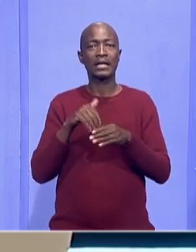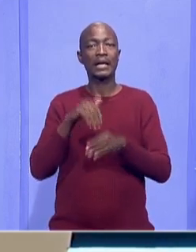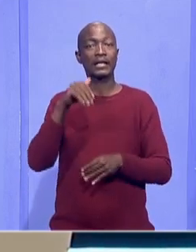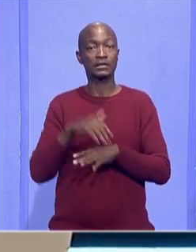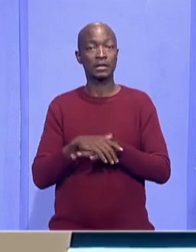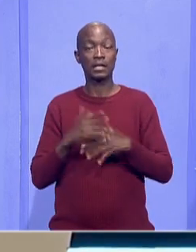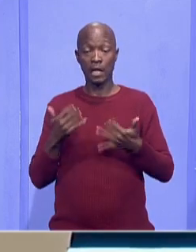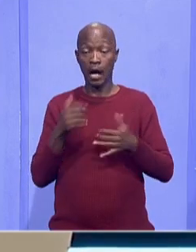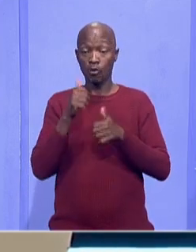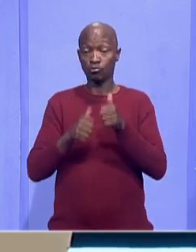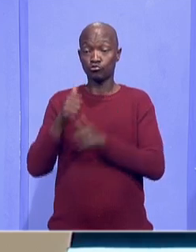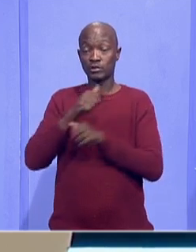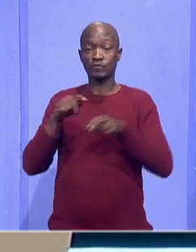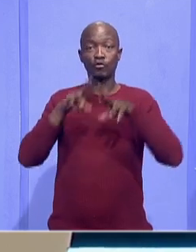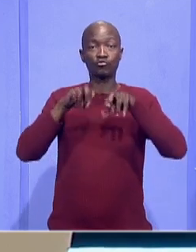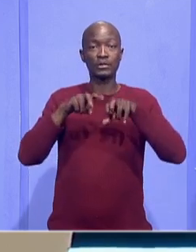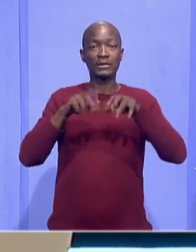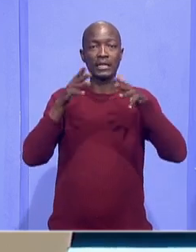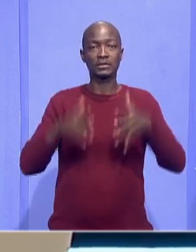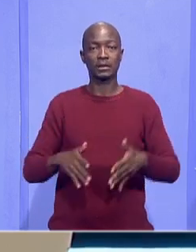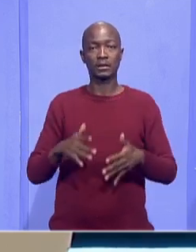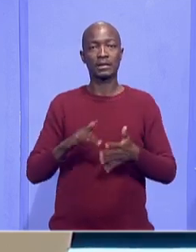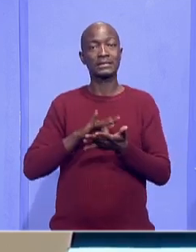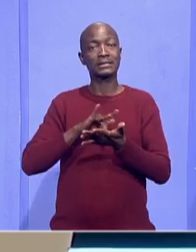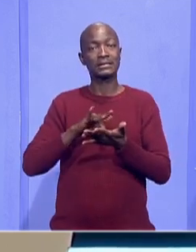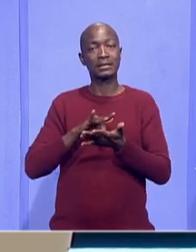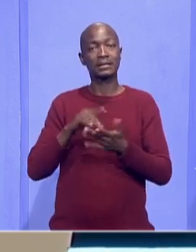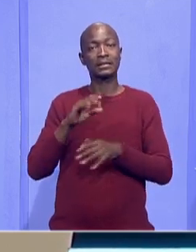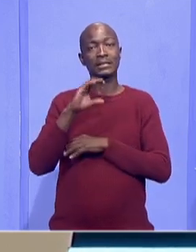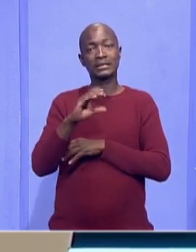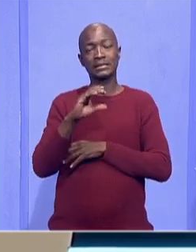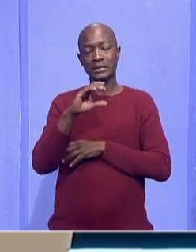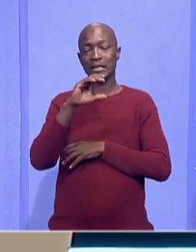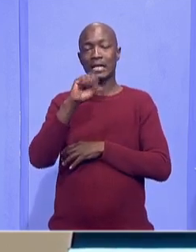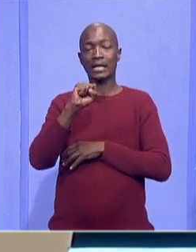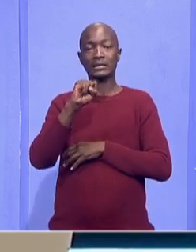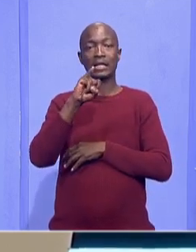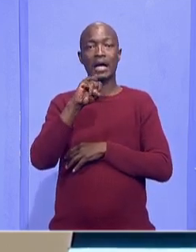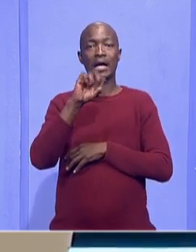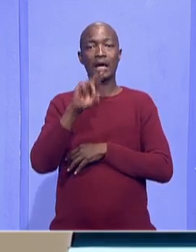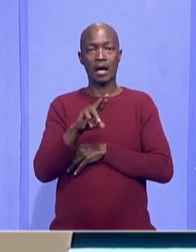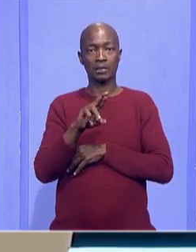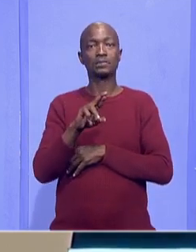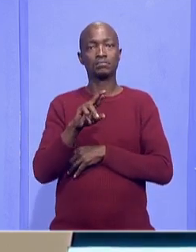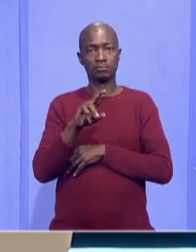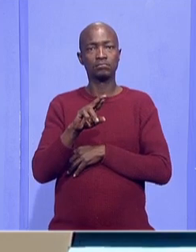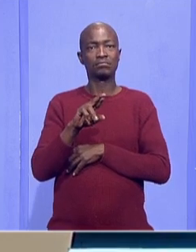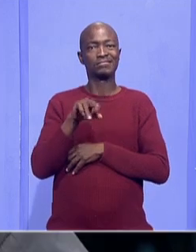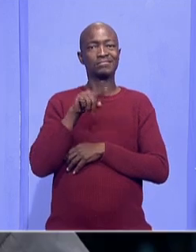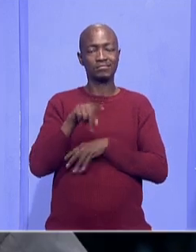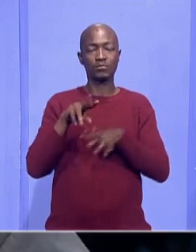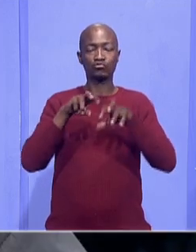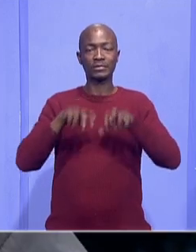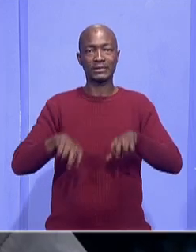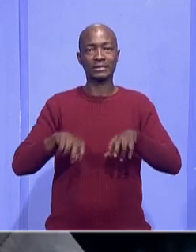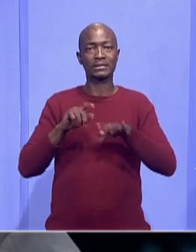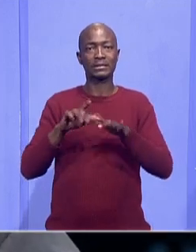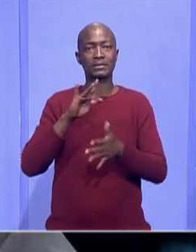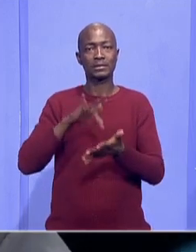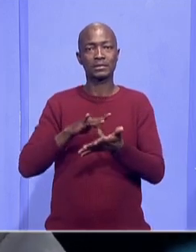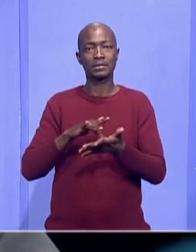Researcher and Center Manager at the CSIR Information and Cybersecurity Research Center, specifically